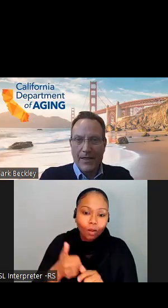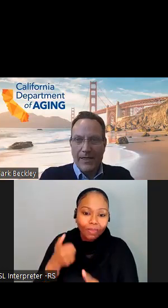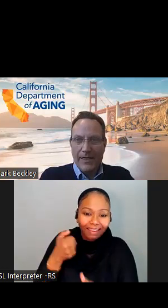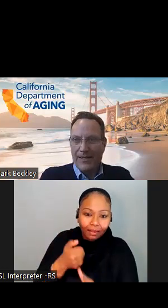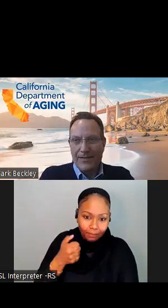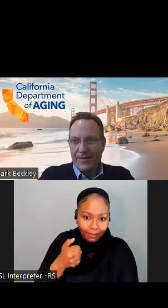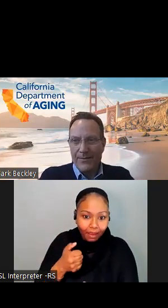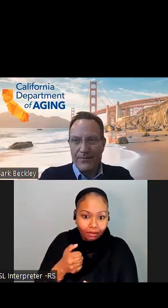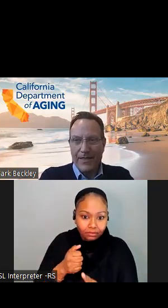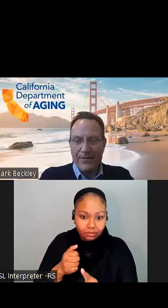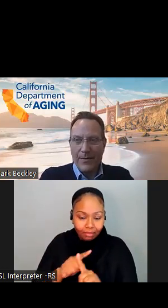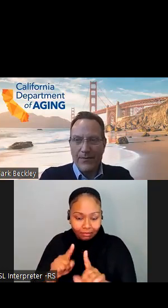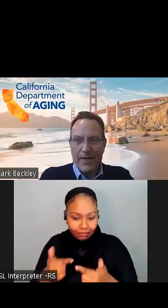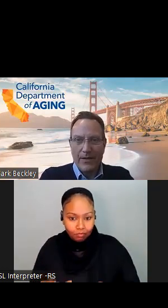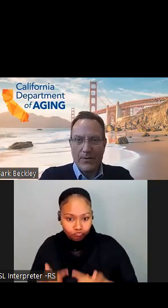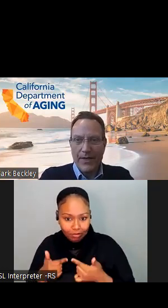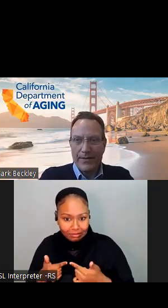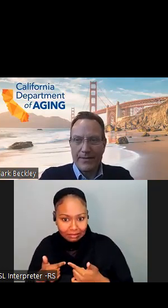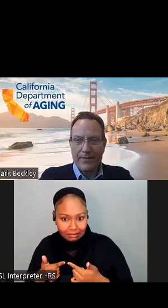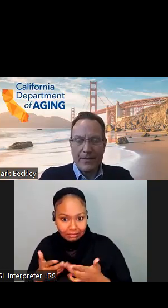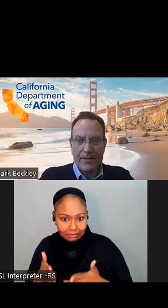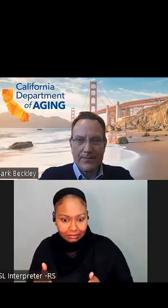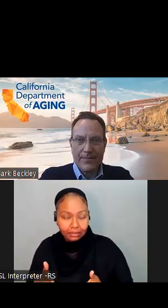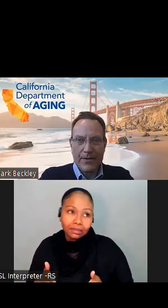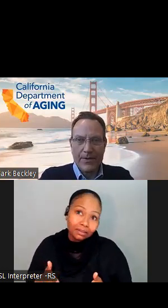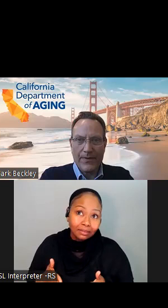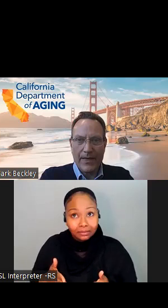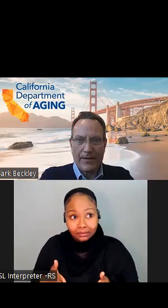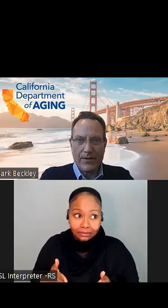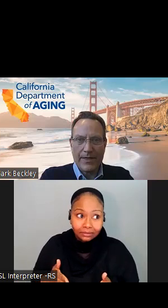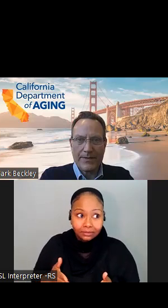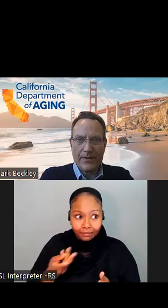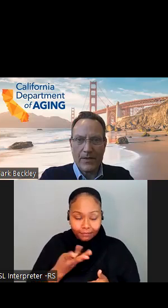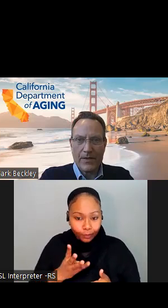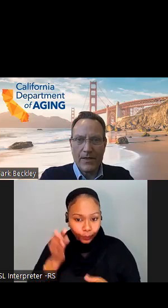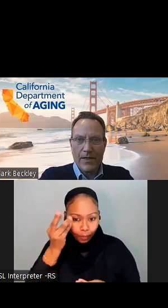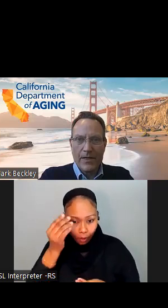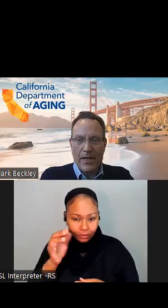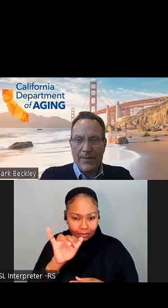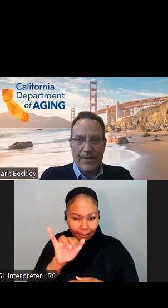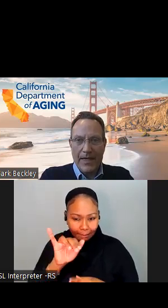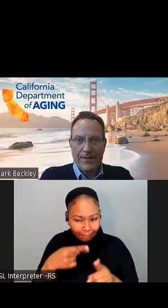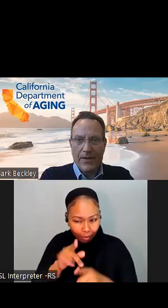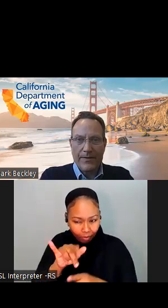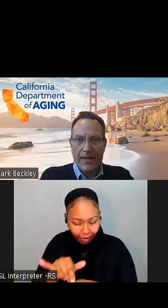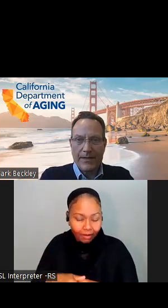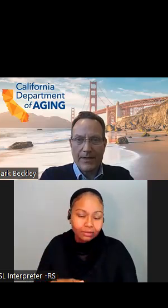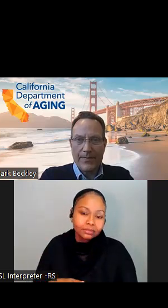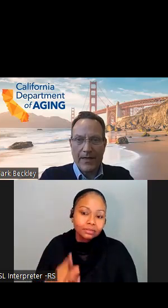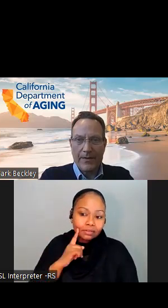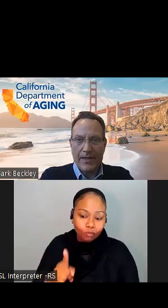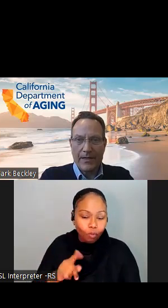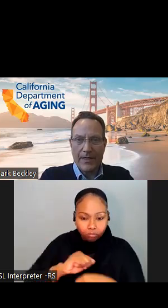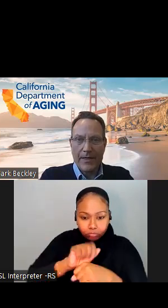ways, just some, you know, a couple of high-level thoughts that we've had on our end so far. In the case of the